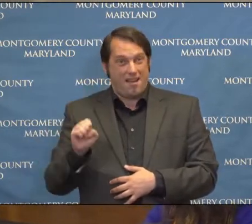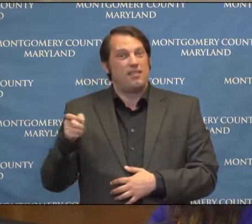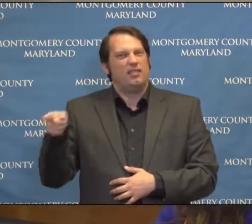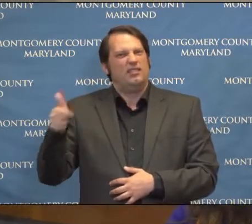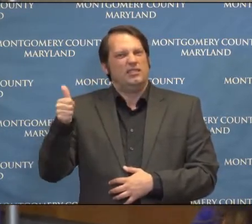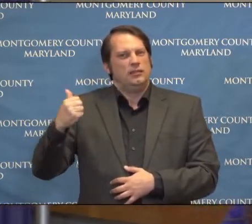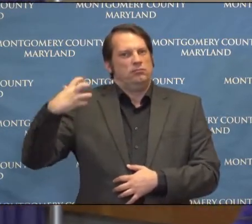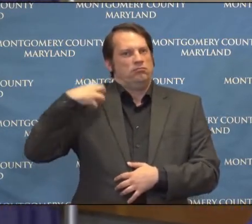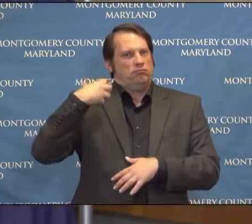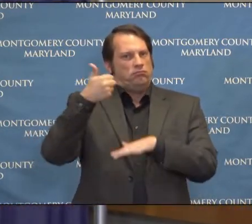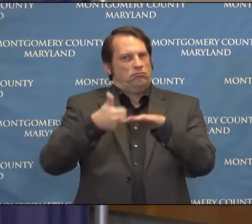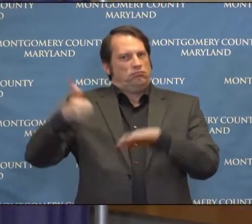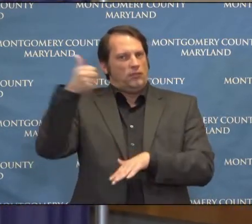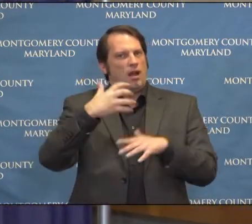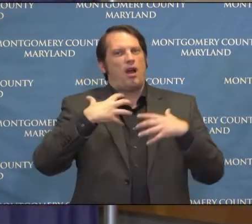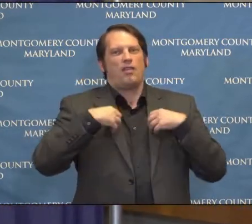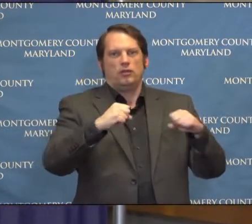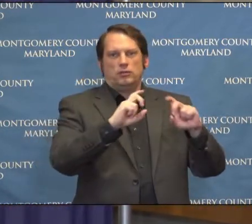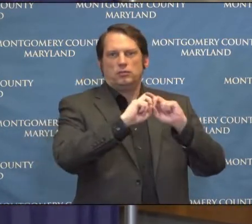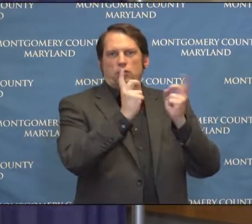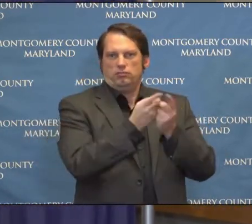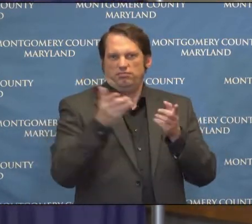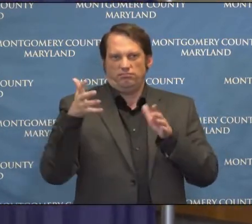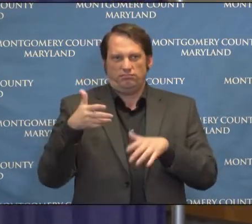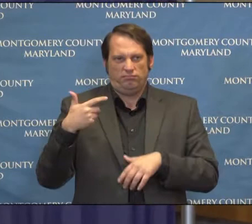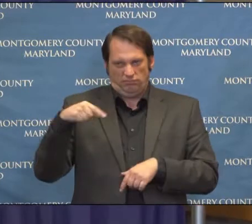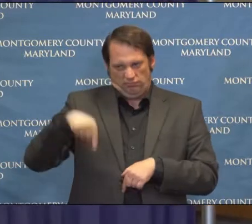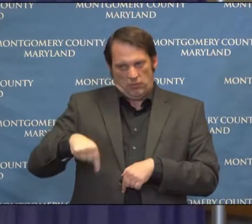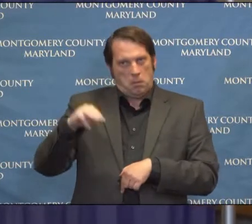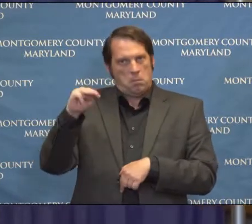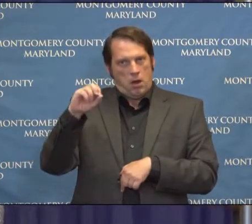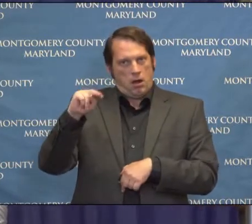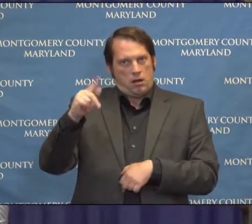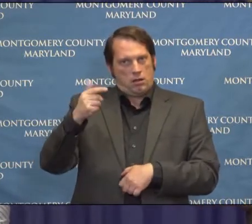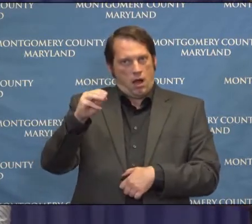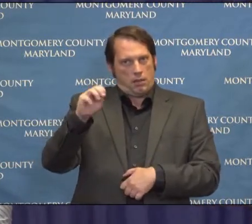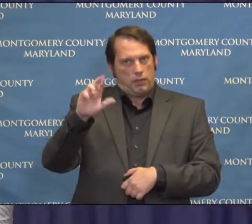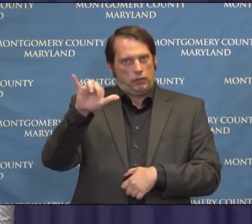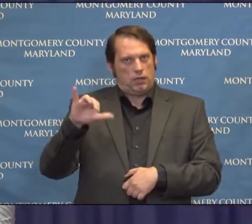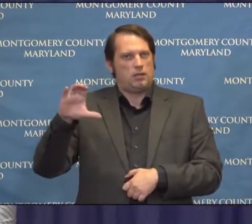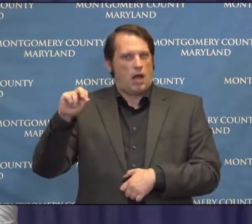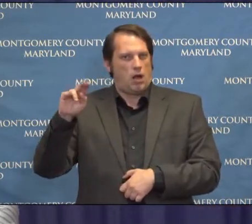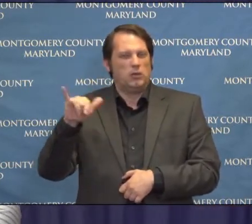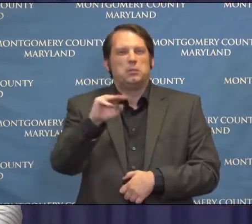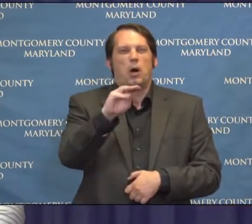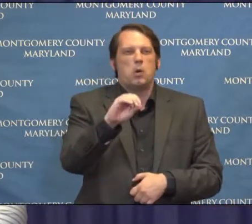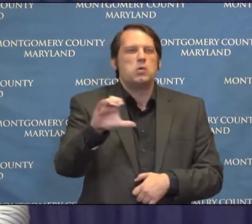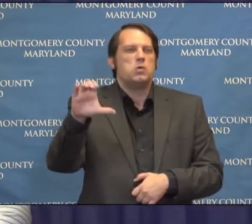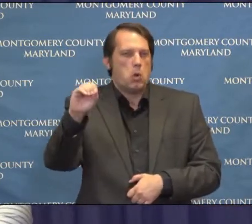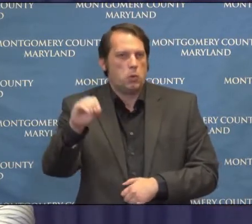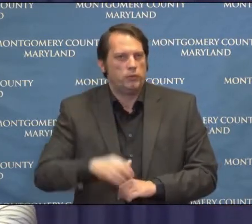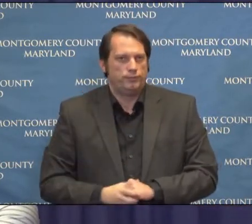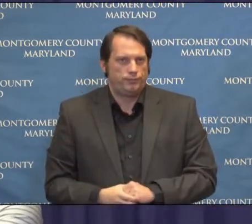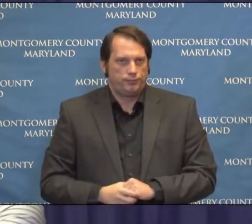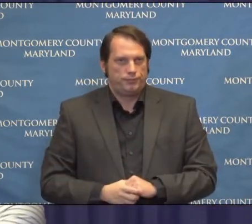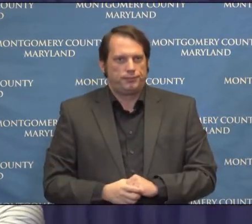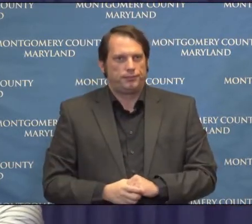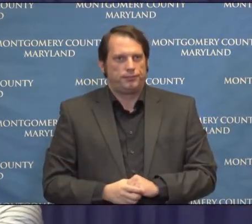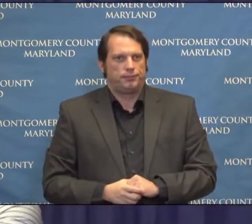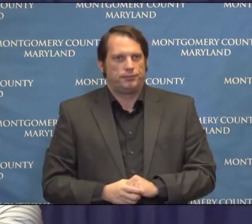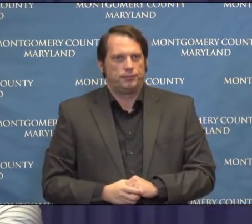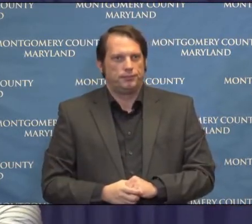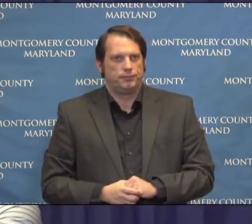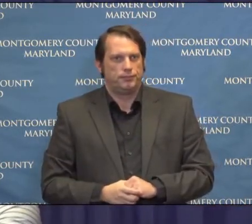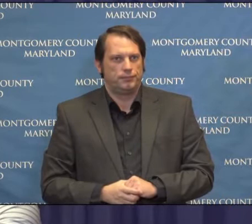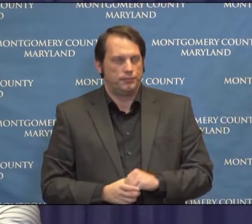So let's get started with you. Can you give us just a general overview, Dr. Gales, of the cases in the state and the